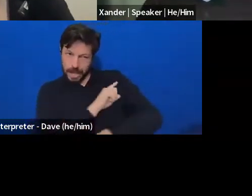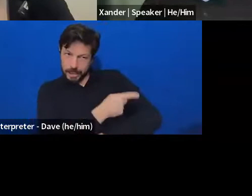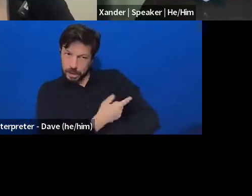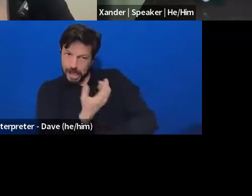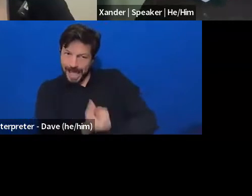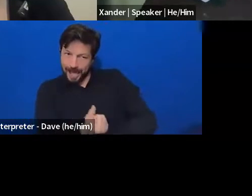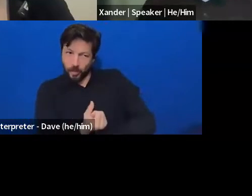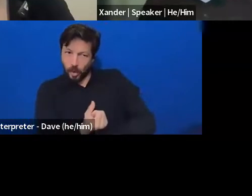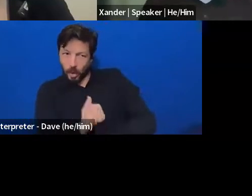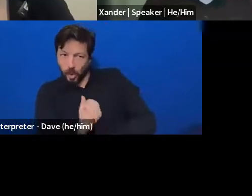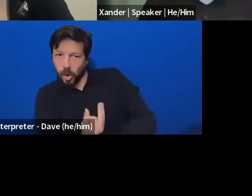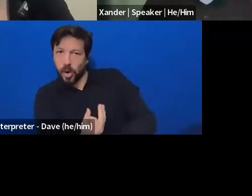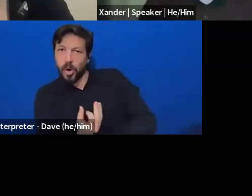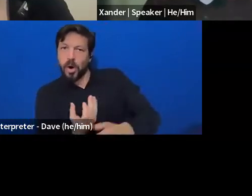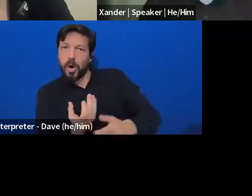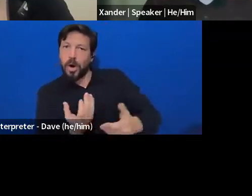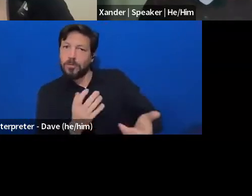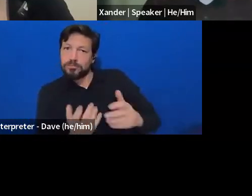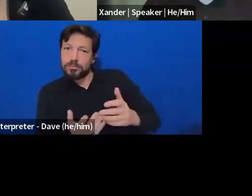this slow?